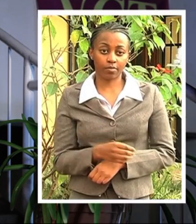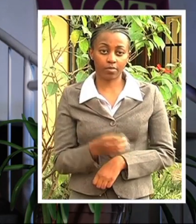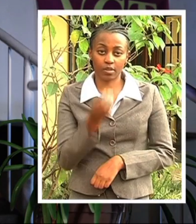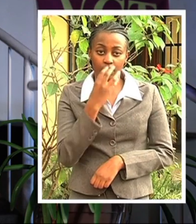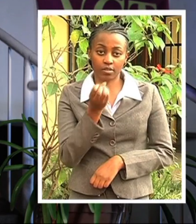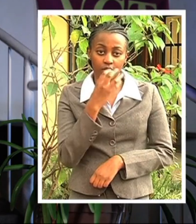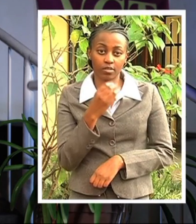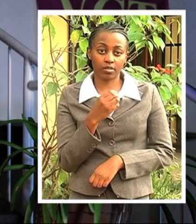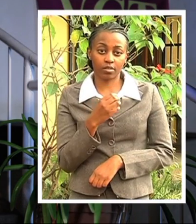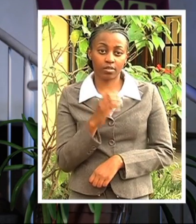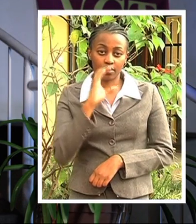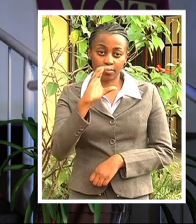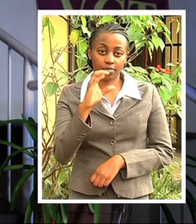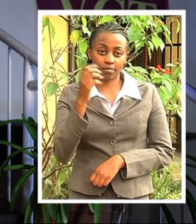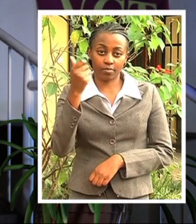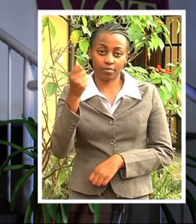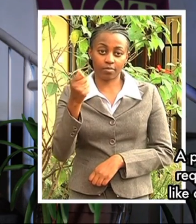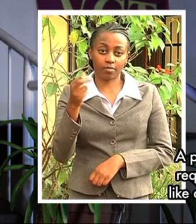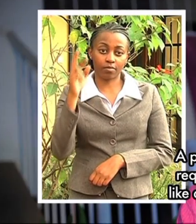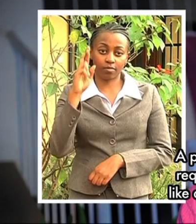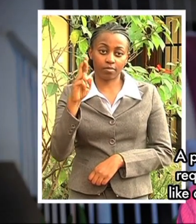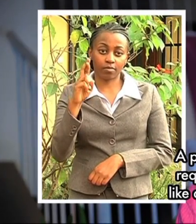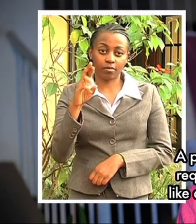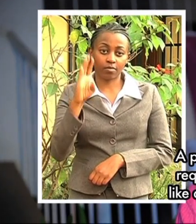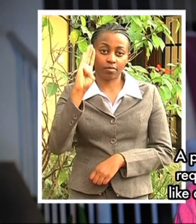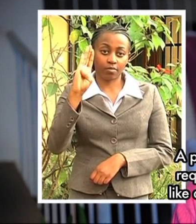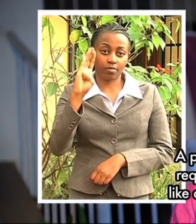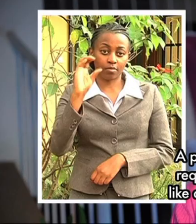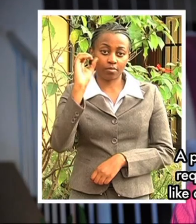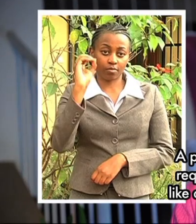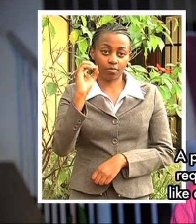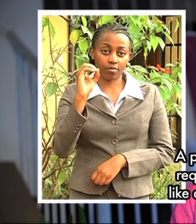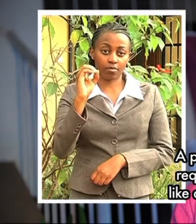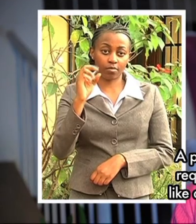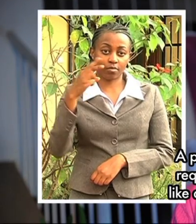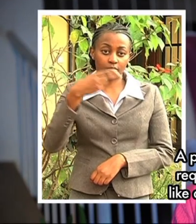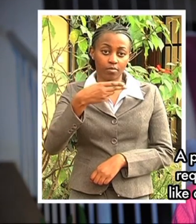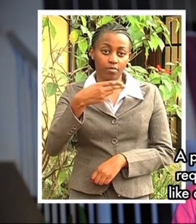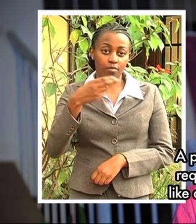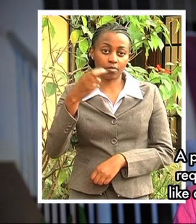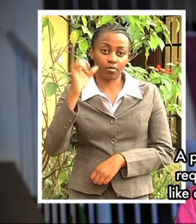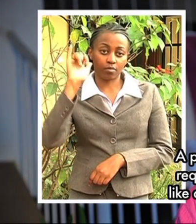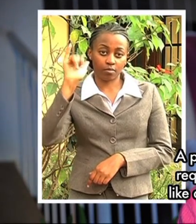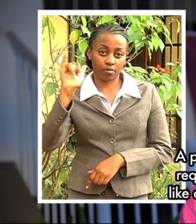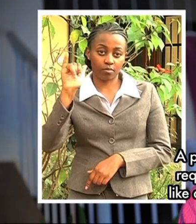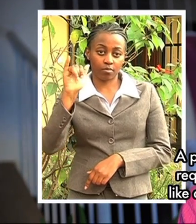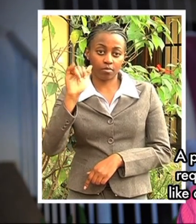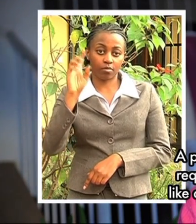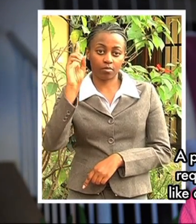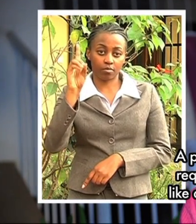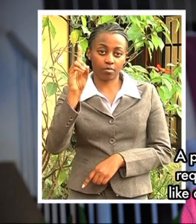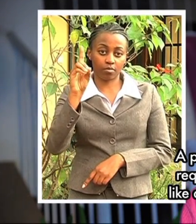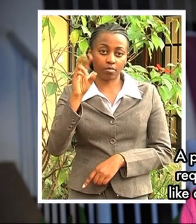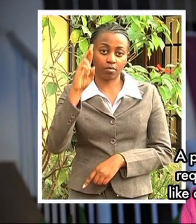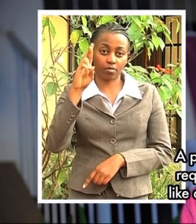requirements for a person living with HIV? A person living with HIV and AIDS requires also to eat a balanced diet,